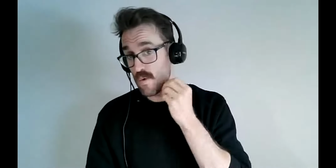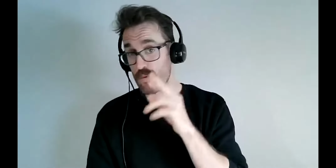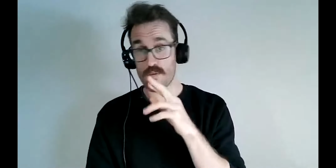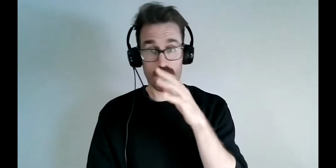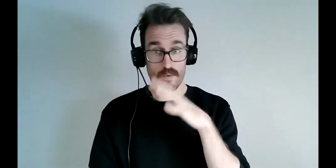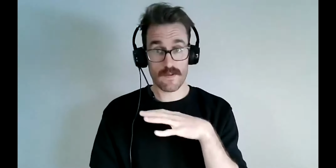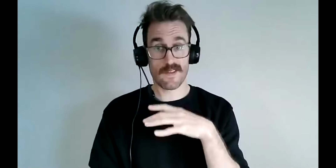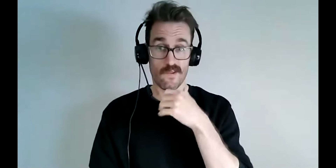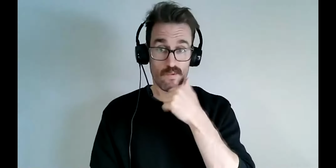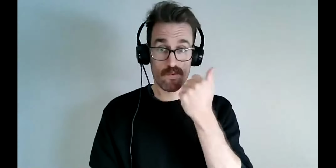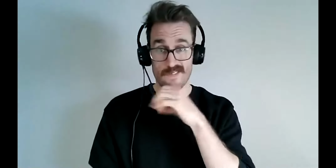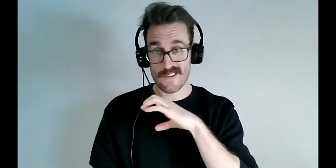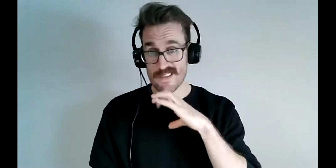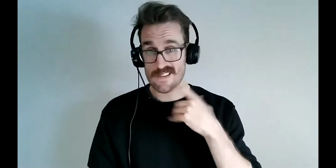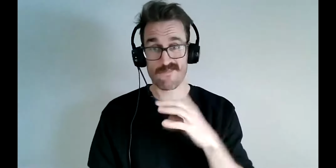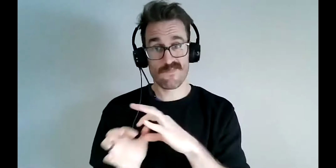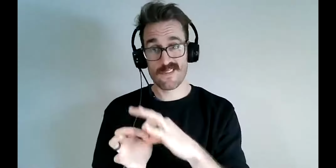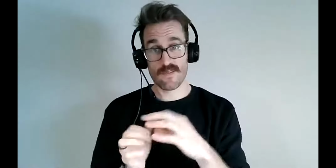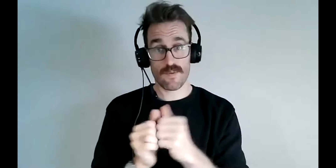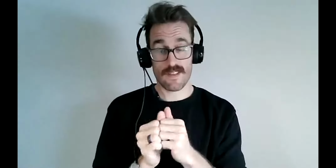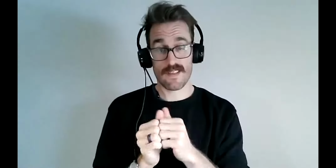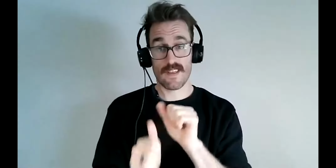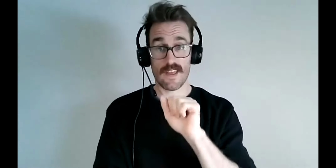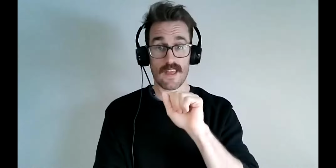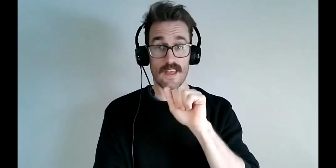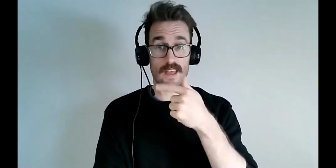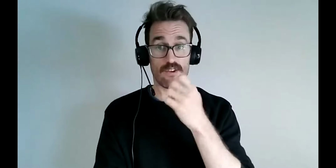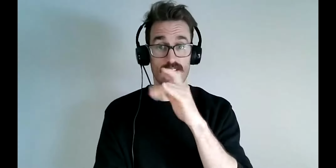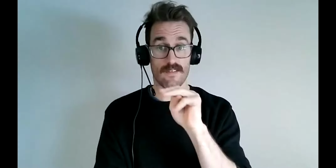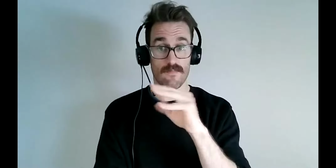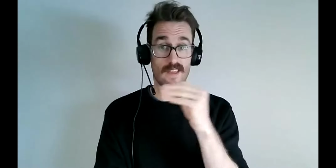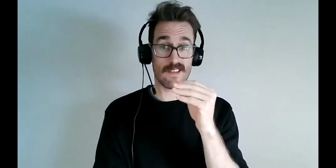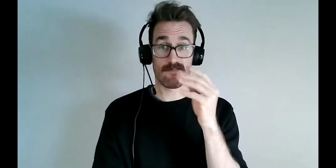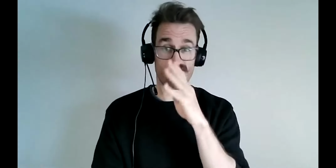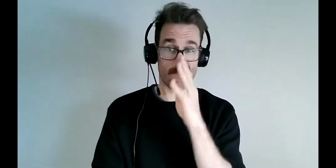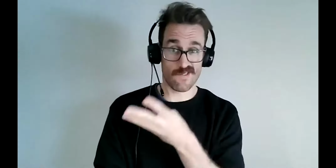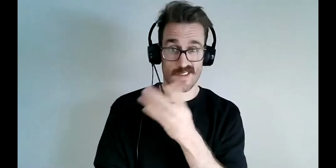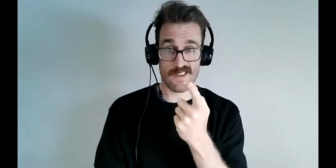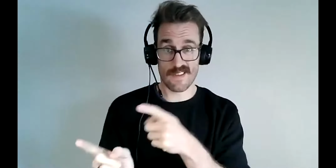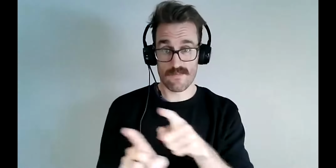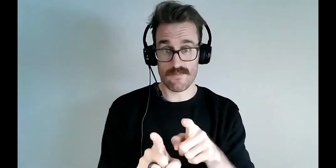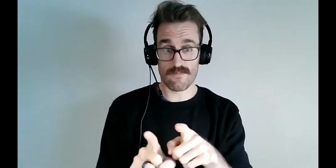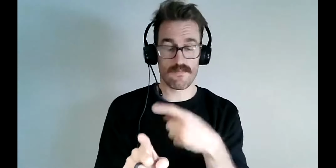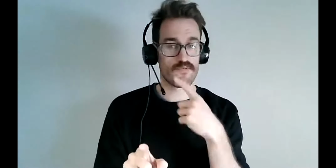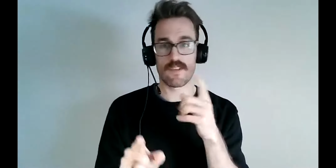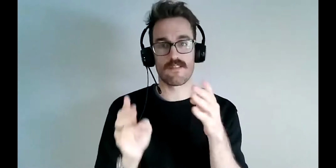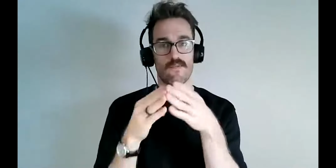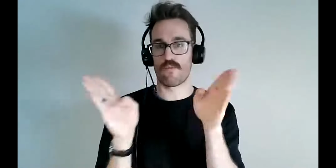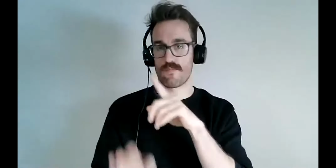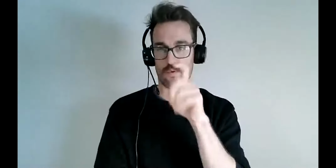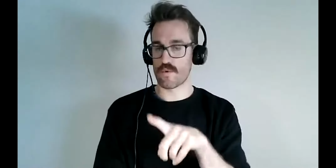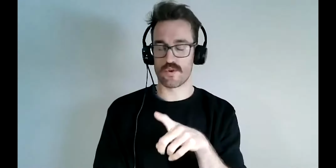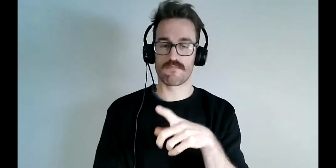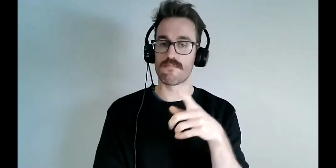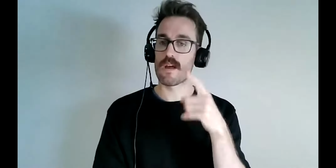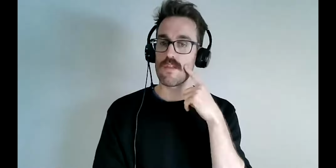a link between this and the ageism and the neglect that they've been encountering? It's an open-ended question, but I thought